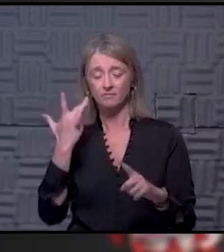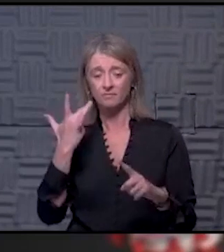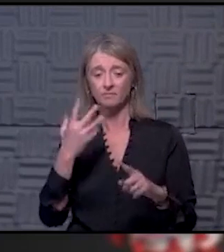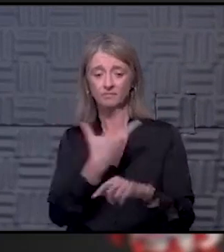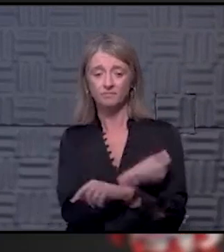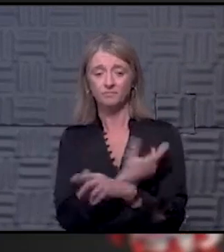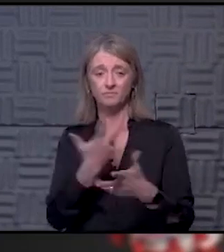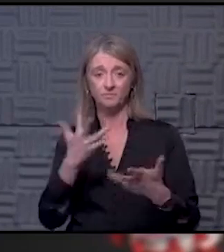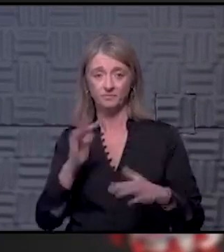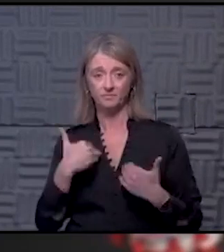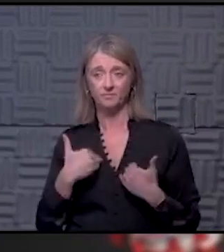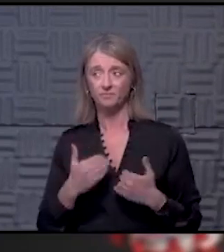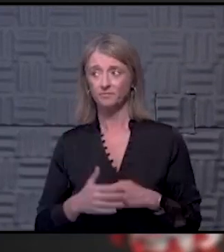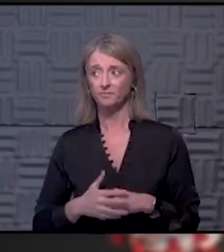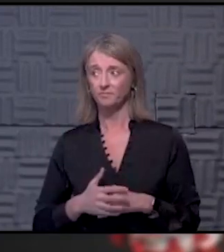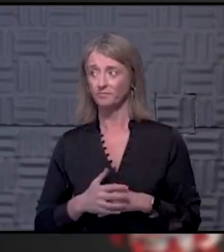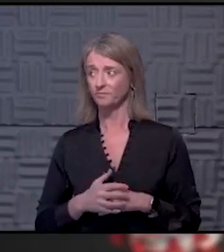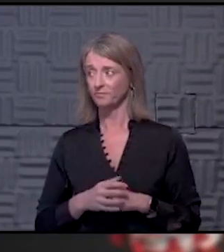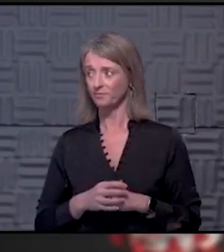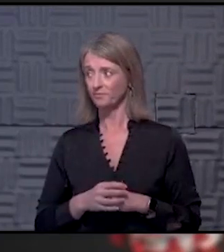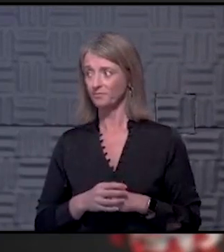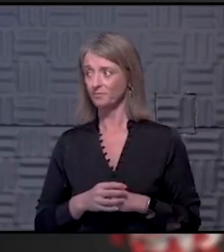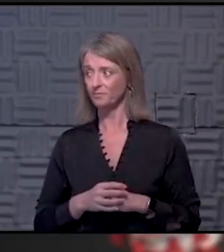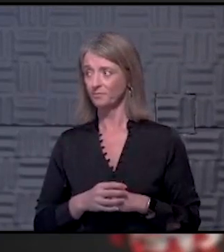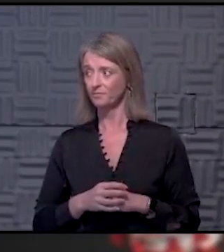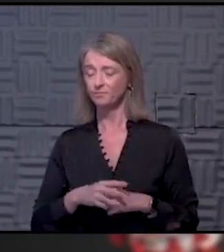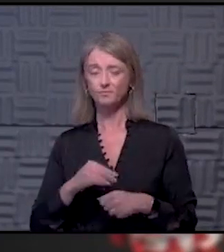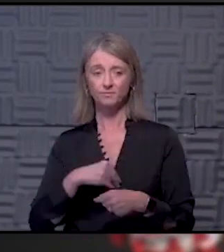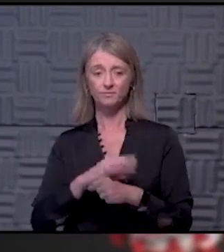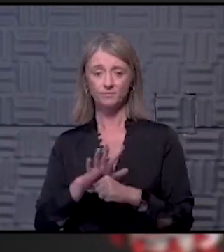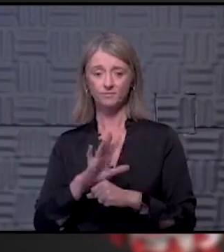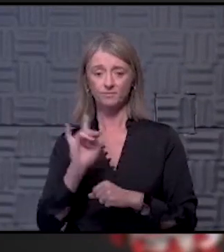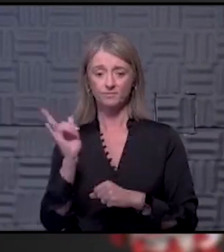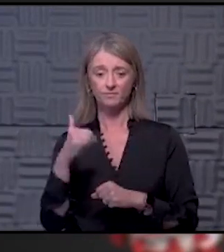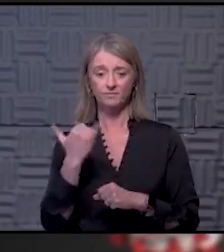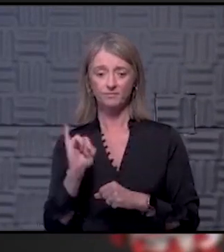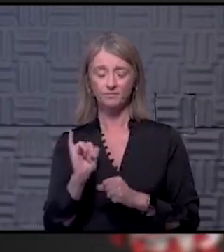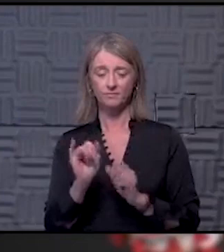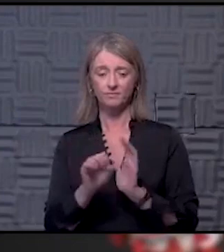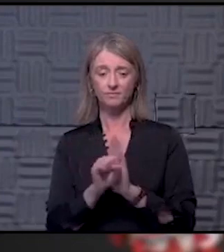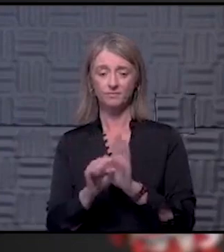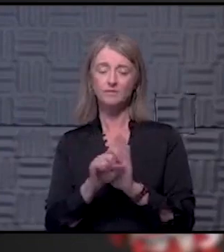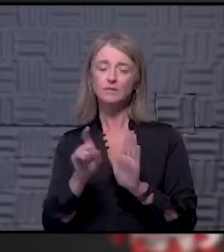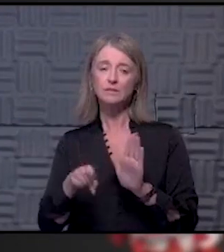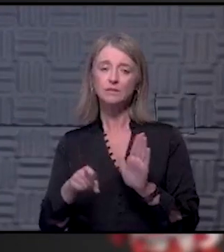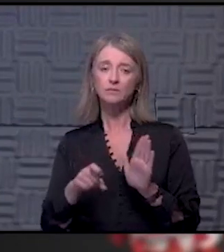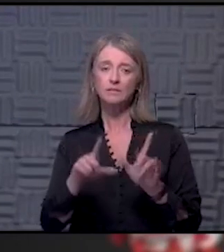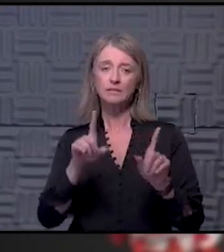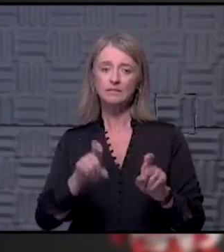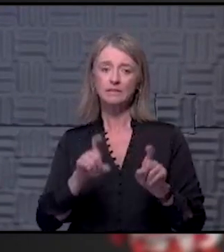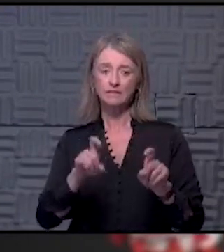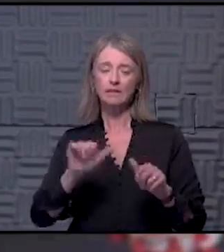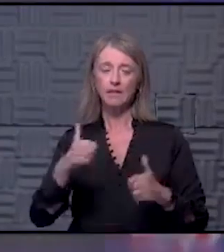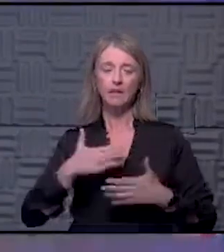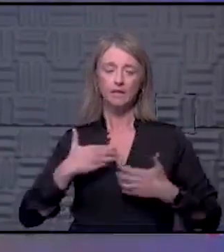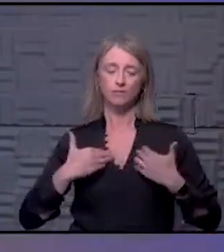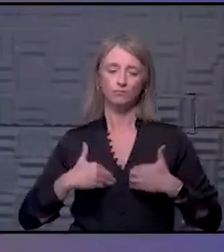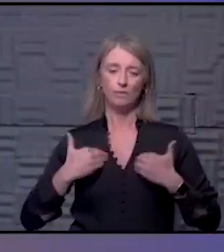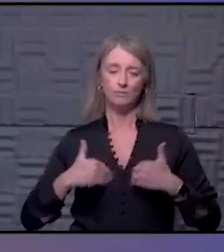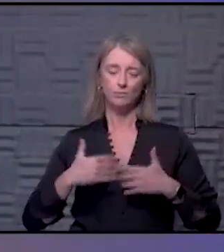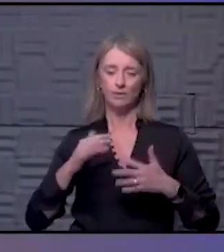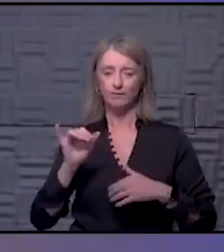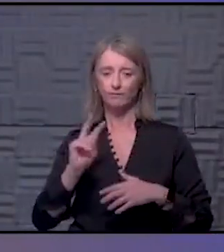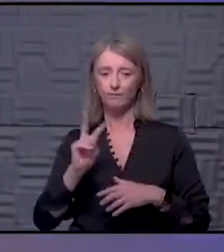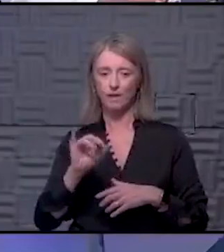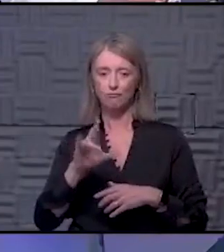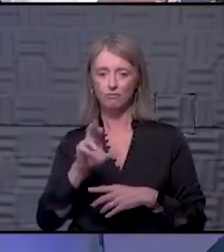vaccine. I think she probably, if she had COVID-like symptoms, probably could have been tested for would have that been and the other reasonable. respiratory viruses. Yeah,